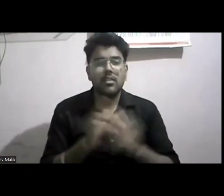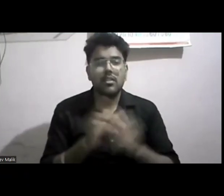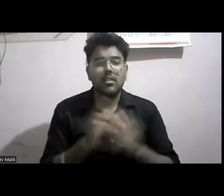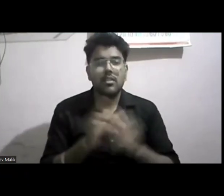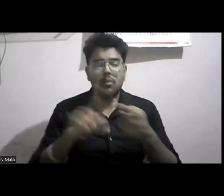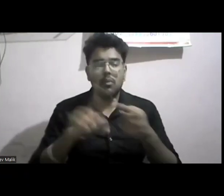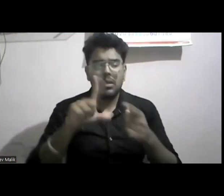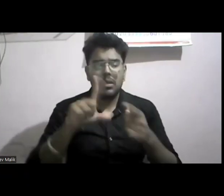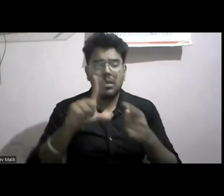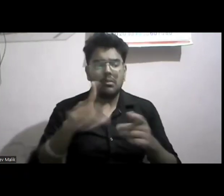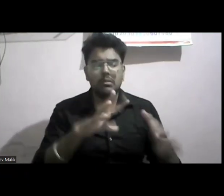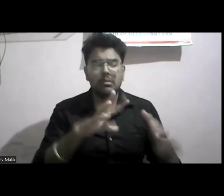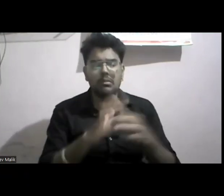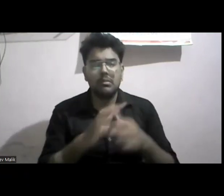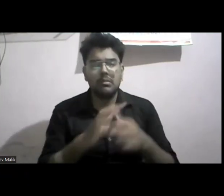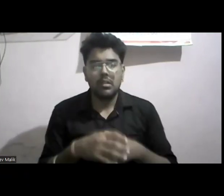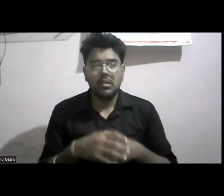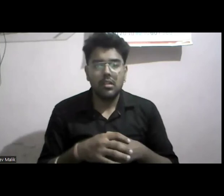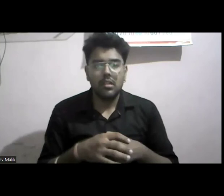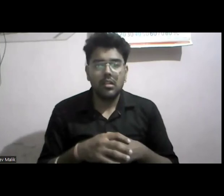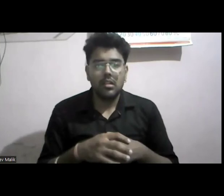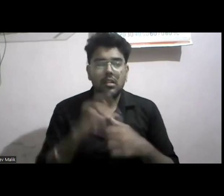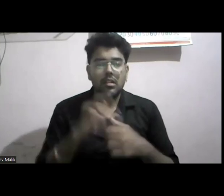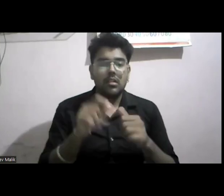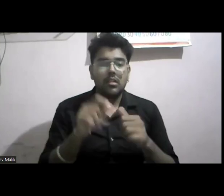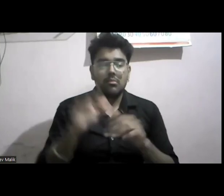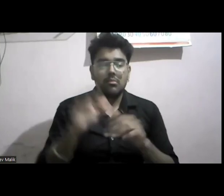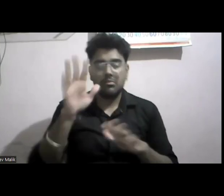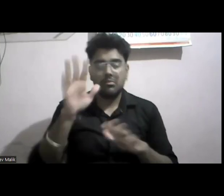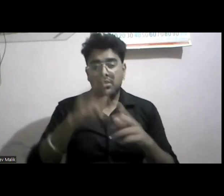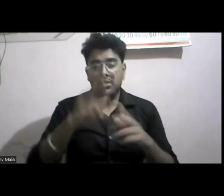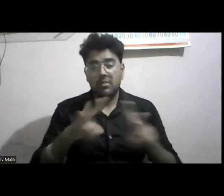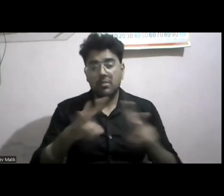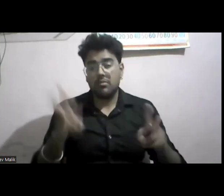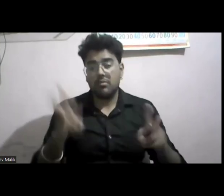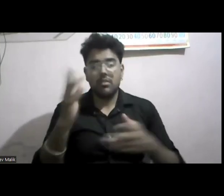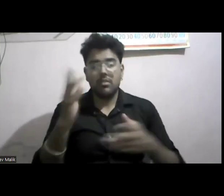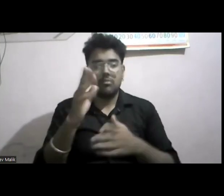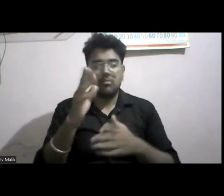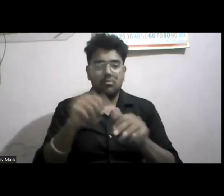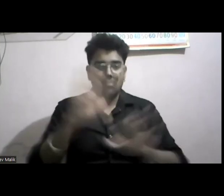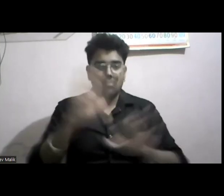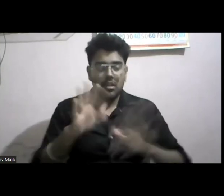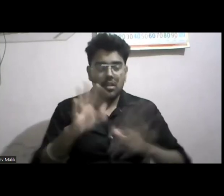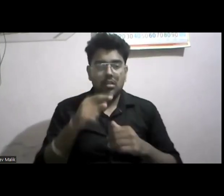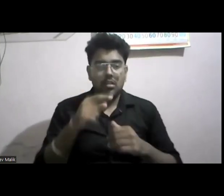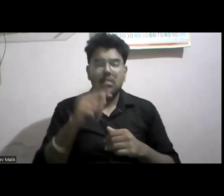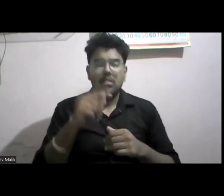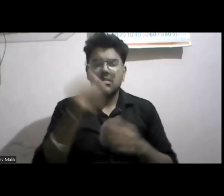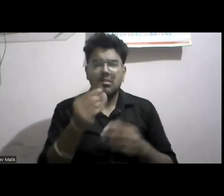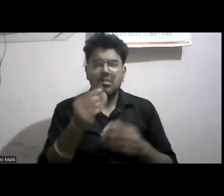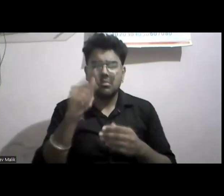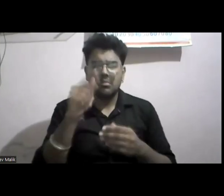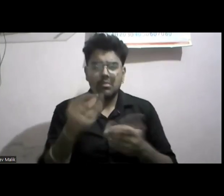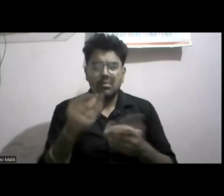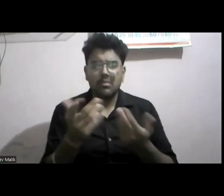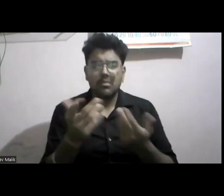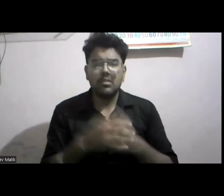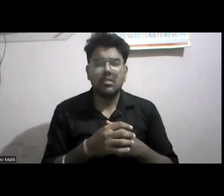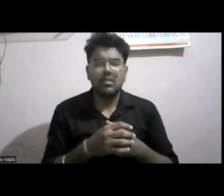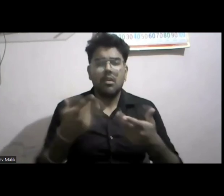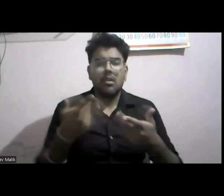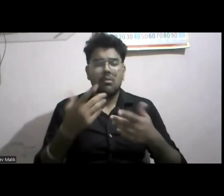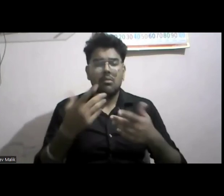sources which define this character in many different ways. So one of the sources define him as a schizotypic